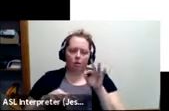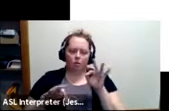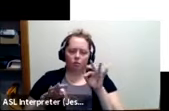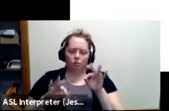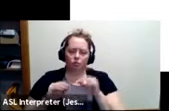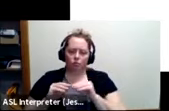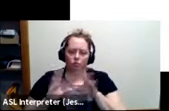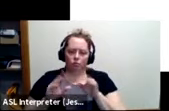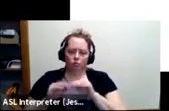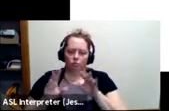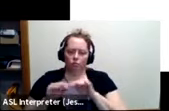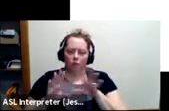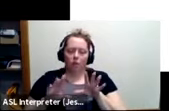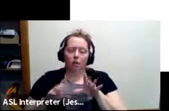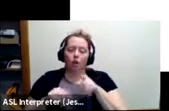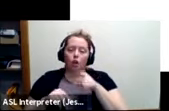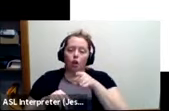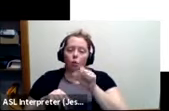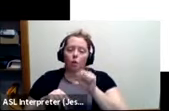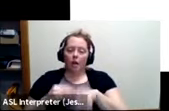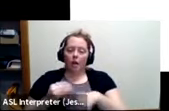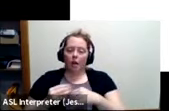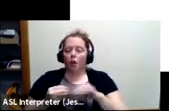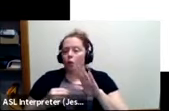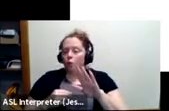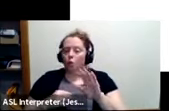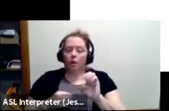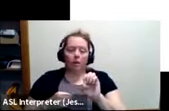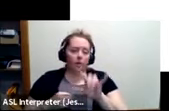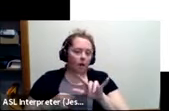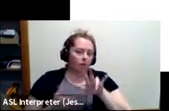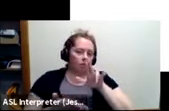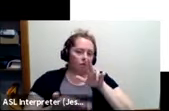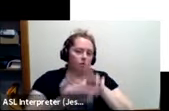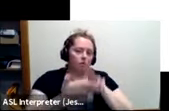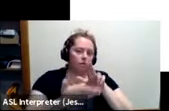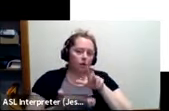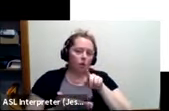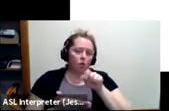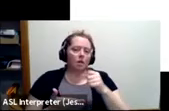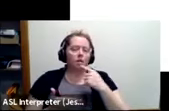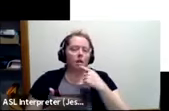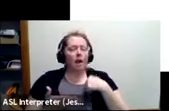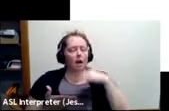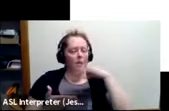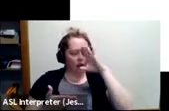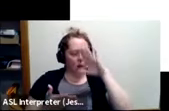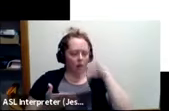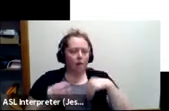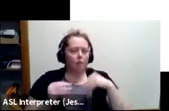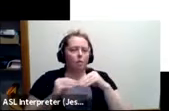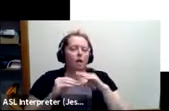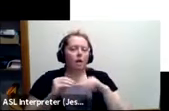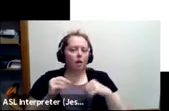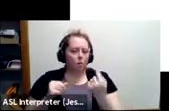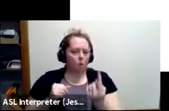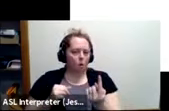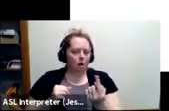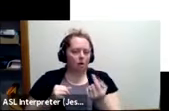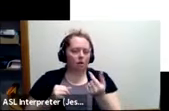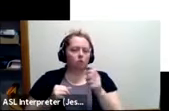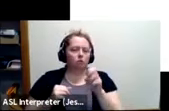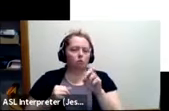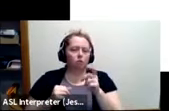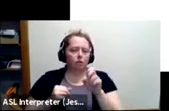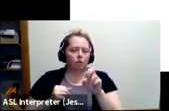alerts everybody that, hey, I'm an ally. I know that there are more than one gender, more than two genders, and I